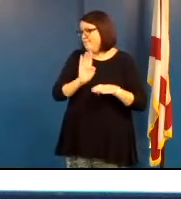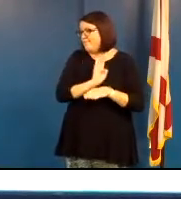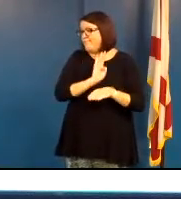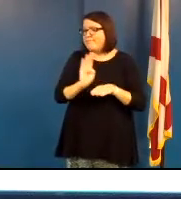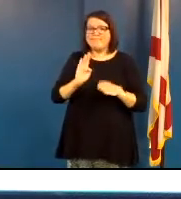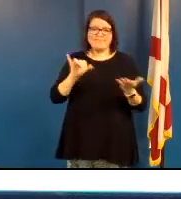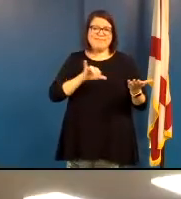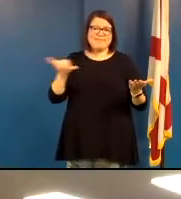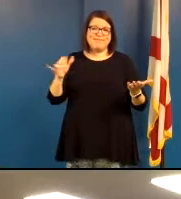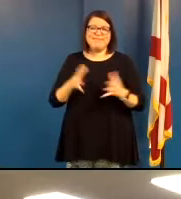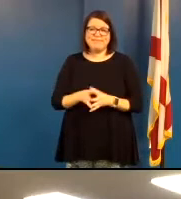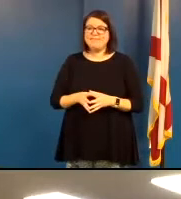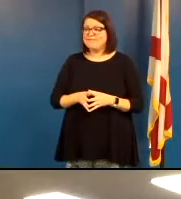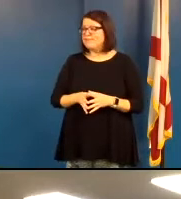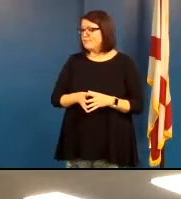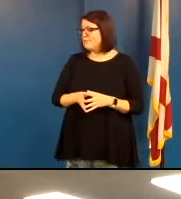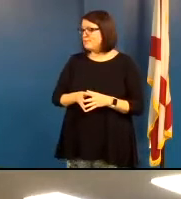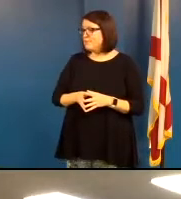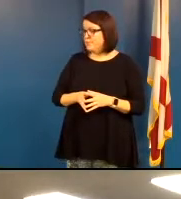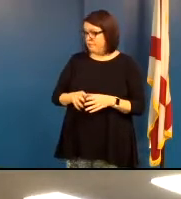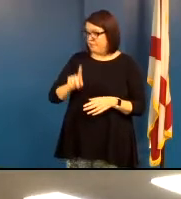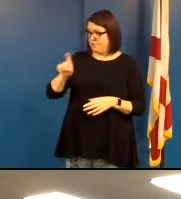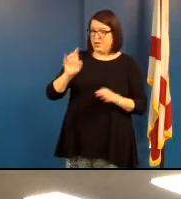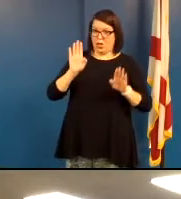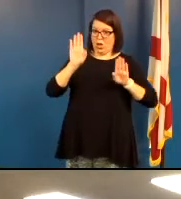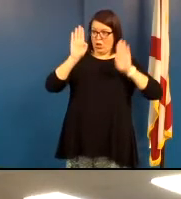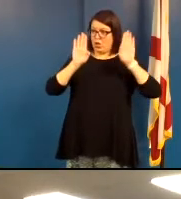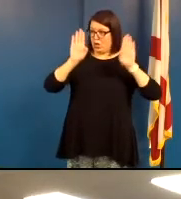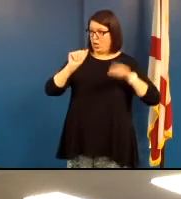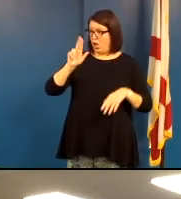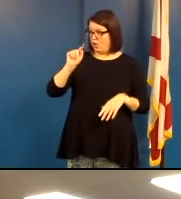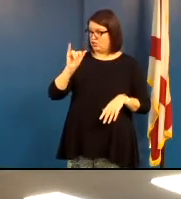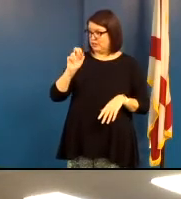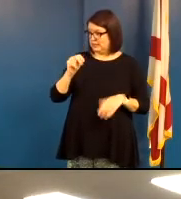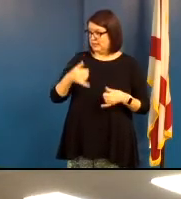you. Is the auction still going on? No.